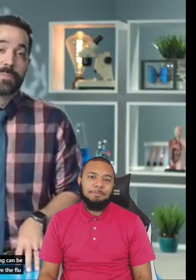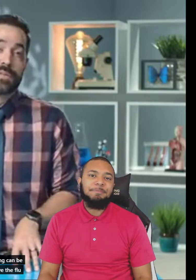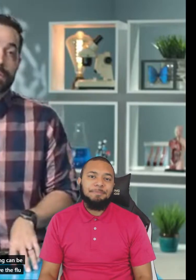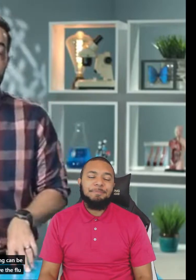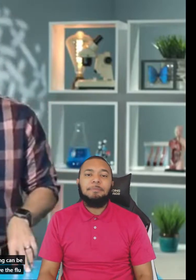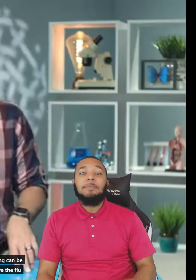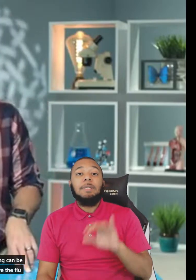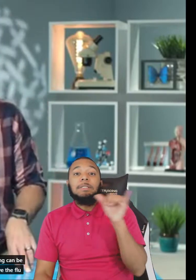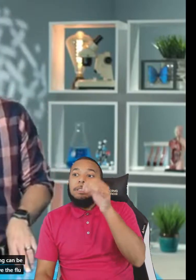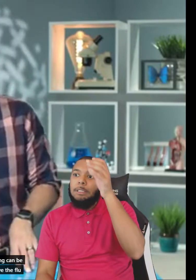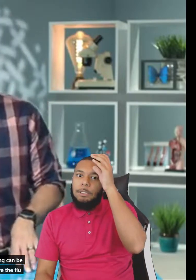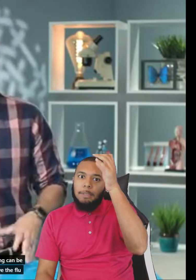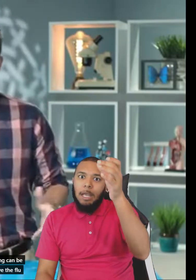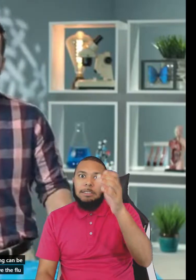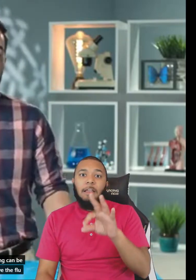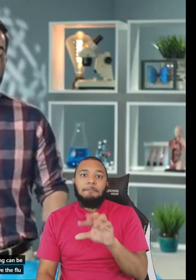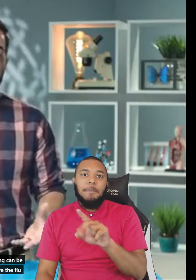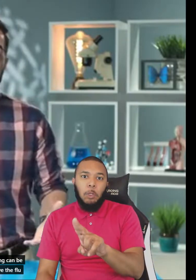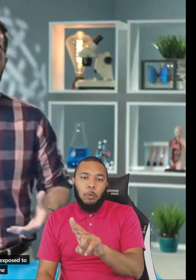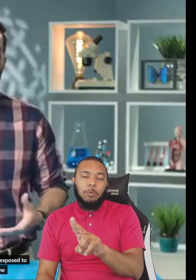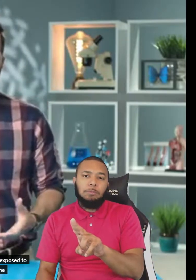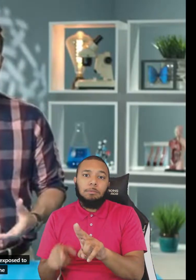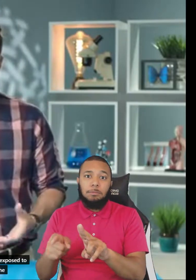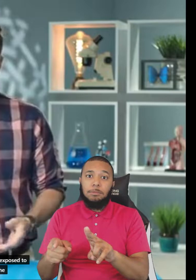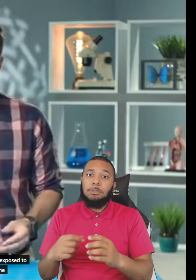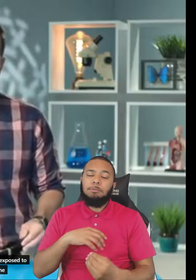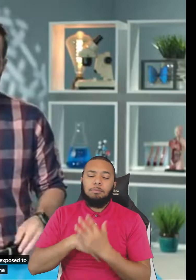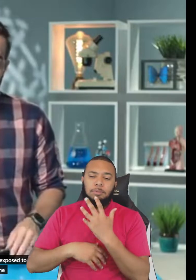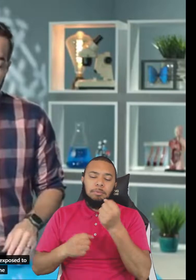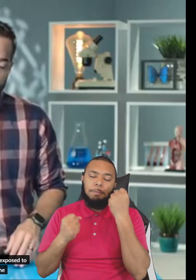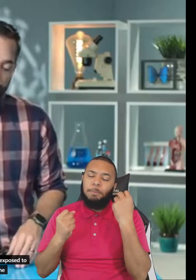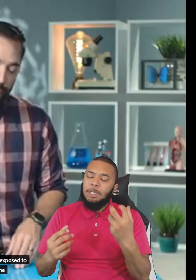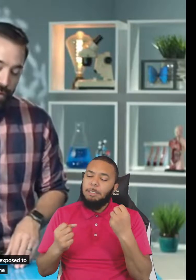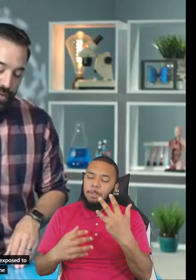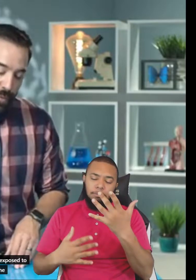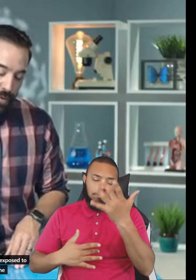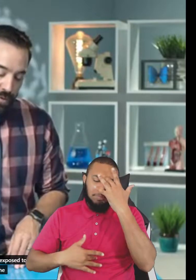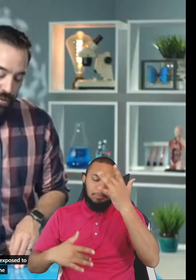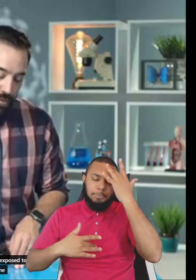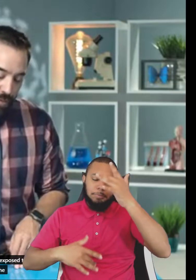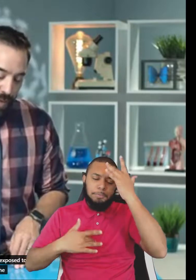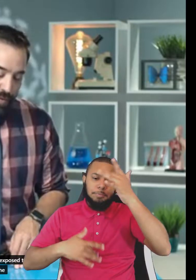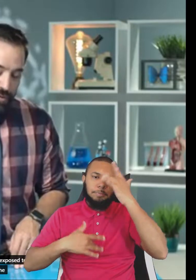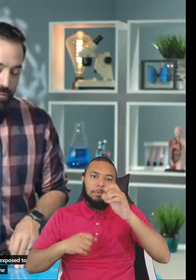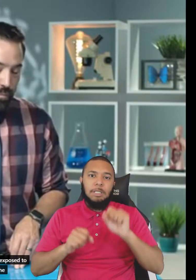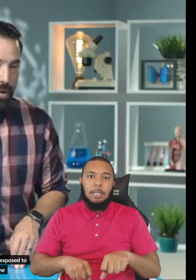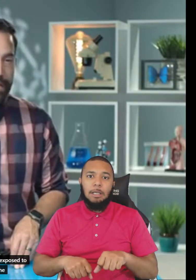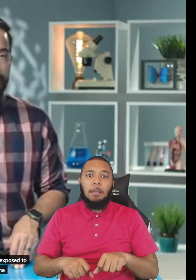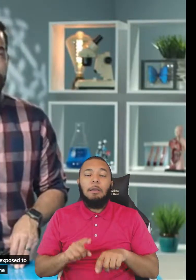same thing can be said for the flu. You can have the flu multiple times, but if you are exposed to